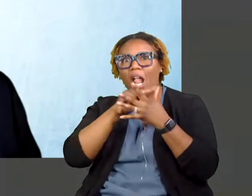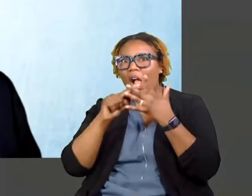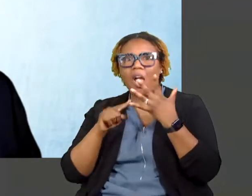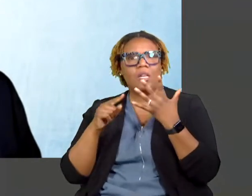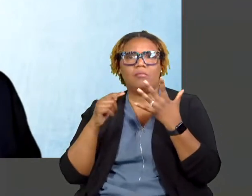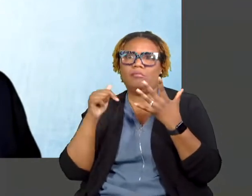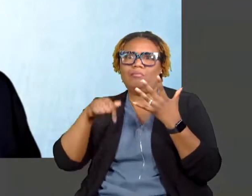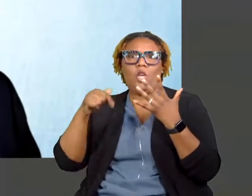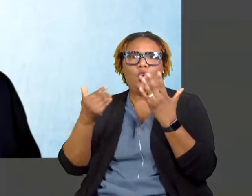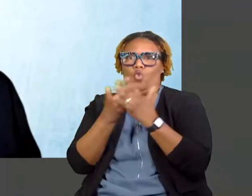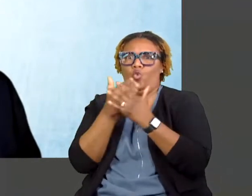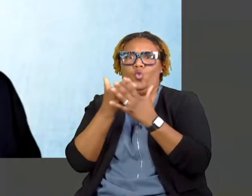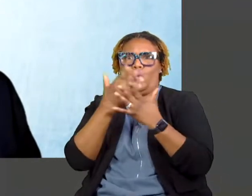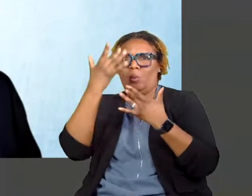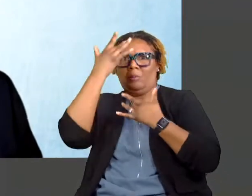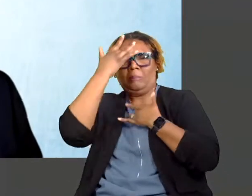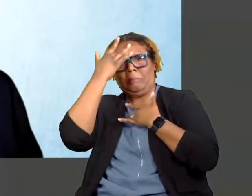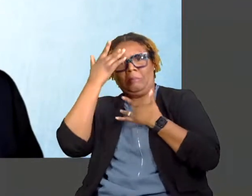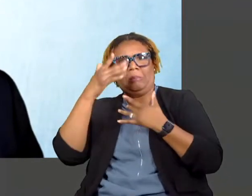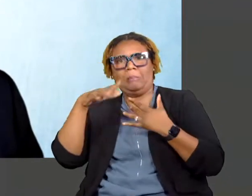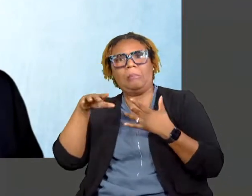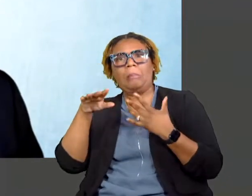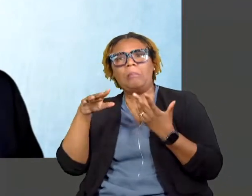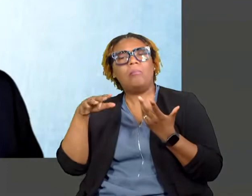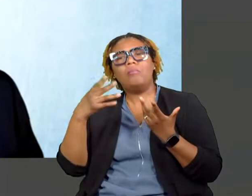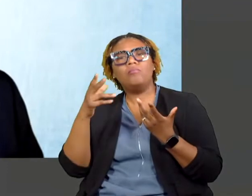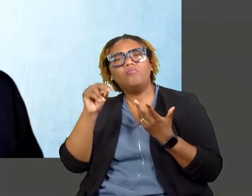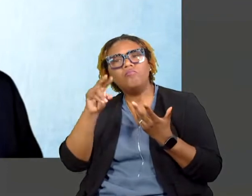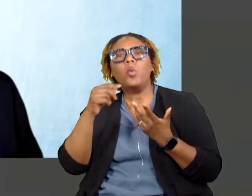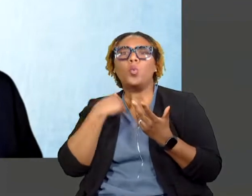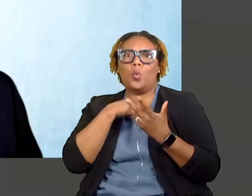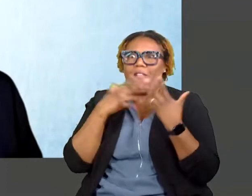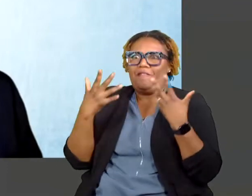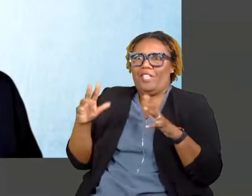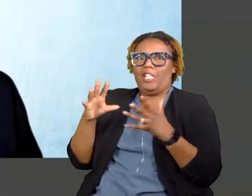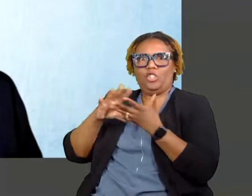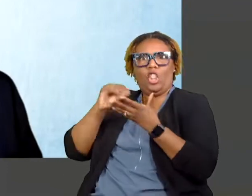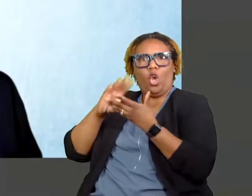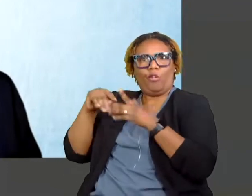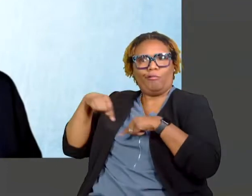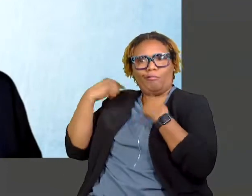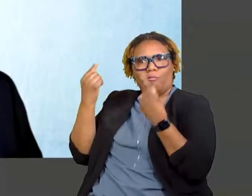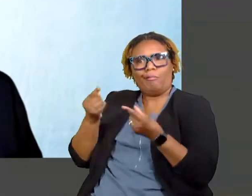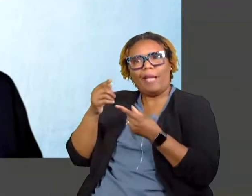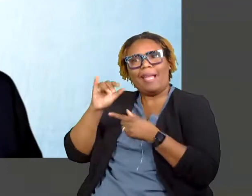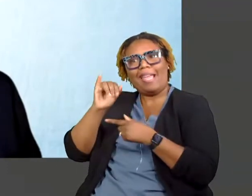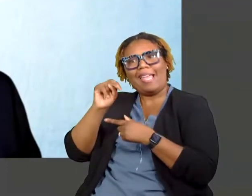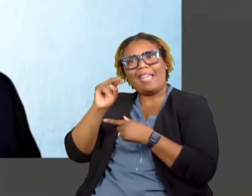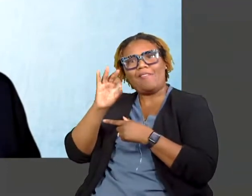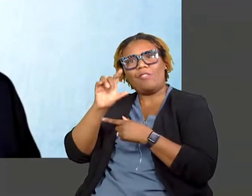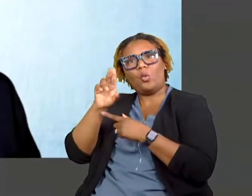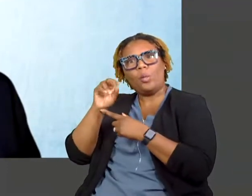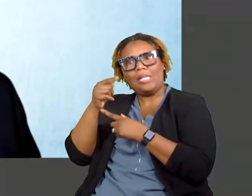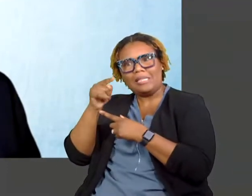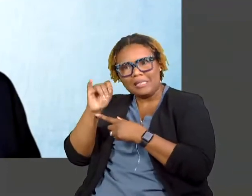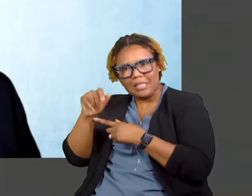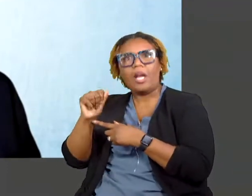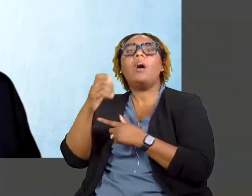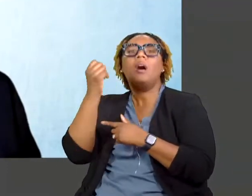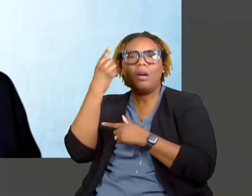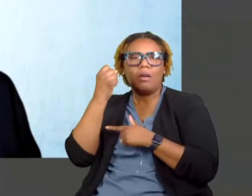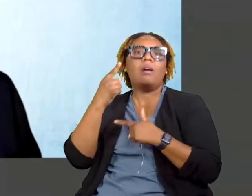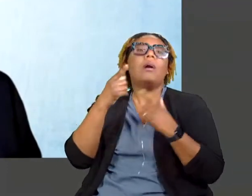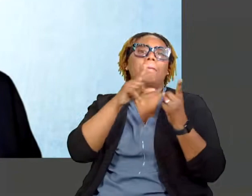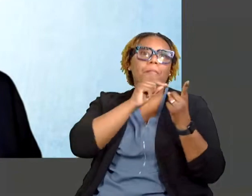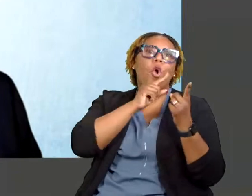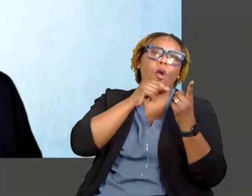in H5N1 influenza. We know influenza, and even though the virus circulating in birds and now cows is